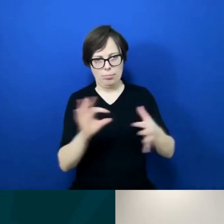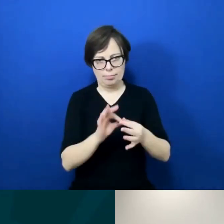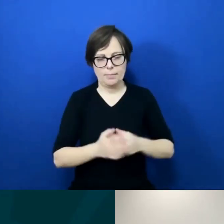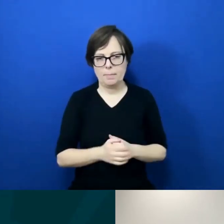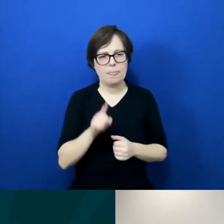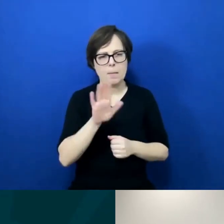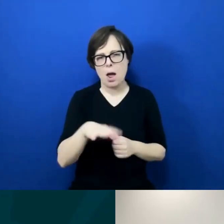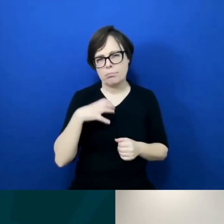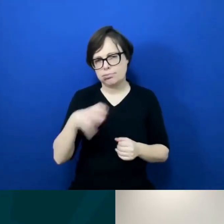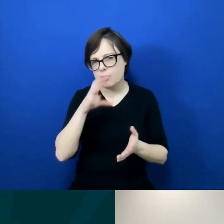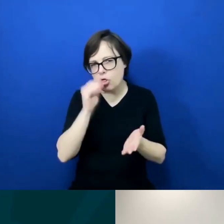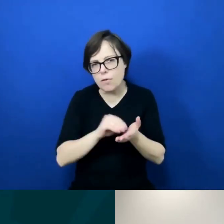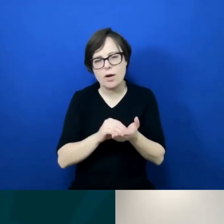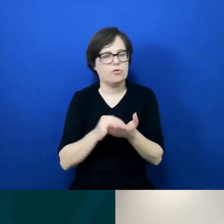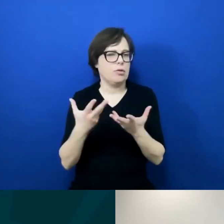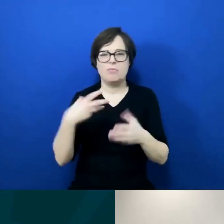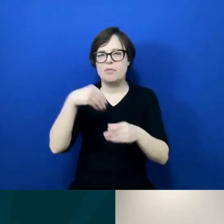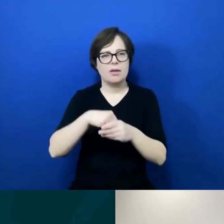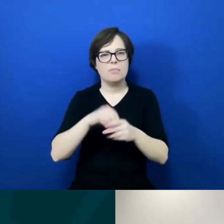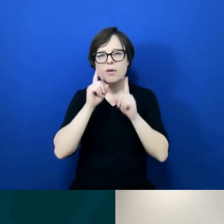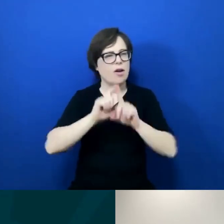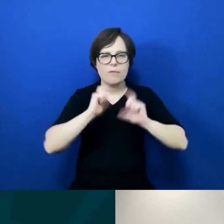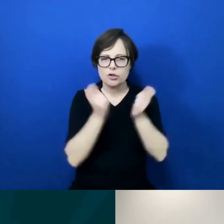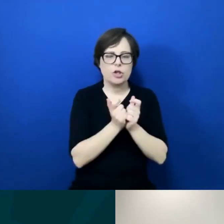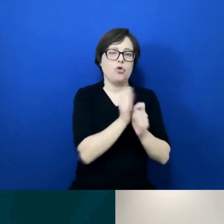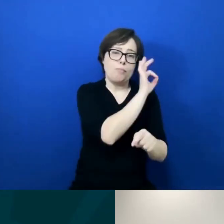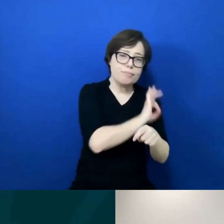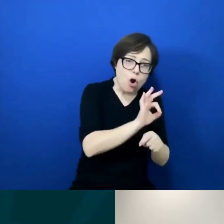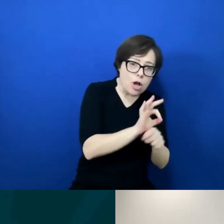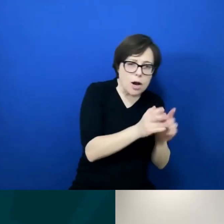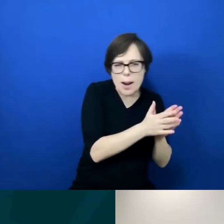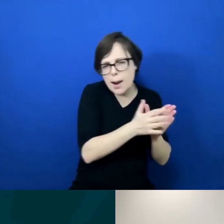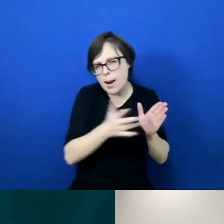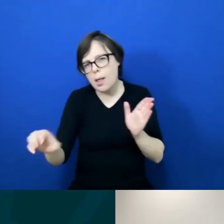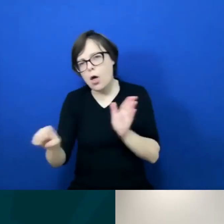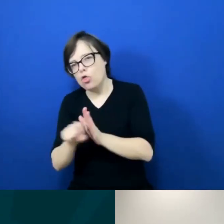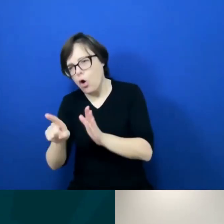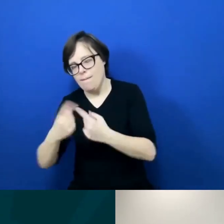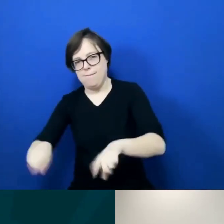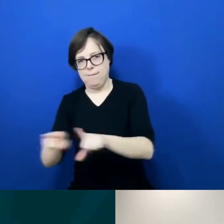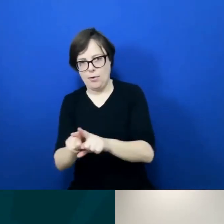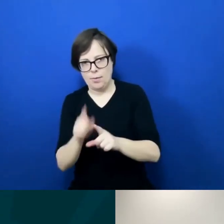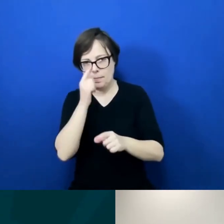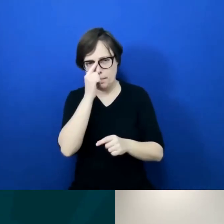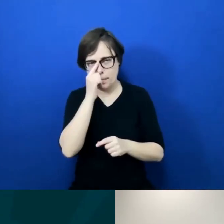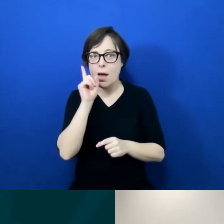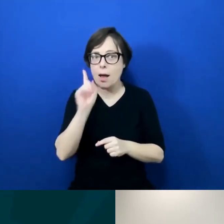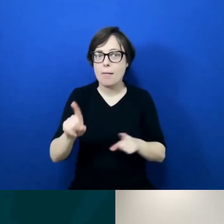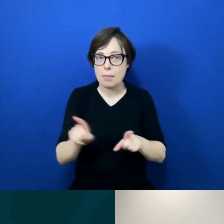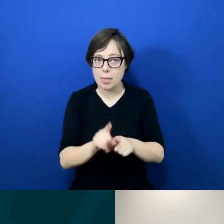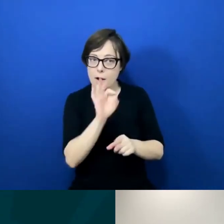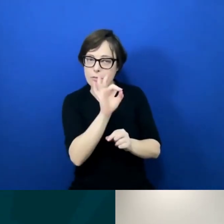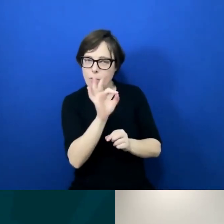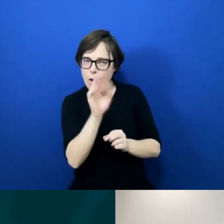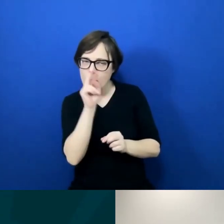new research. His experience is very rich from the very beginning, like planning to implementing. And